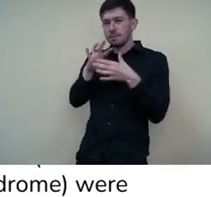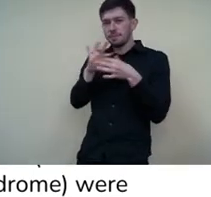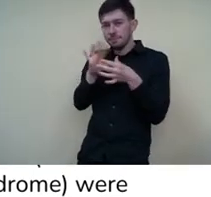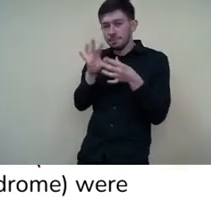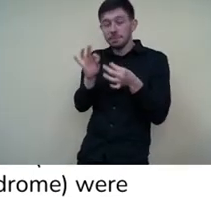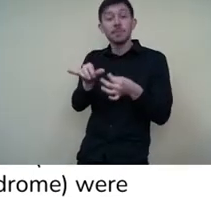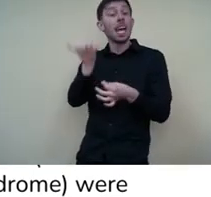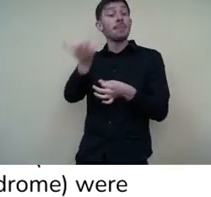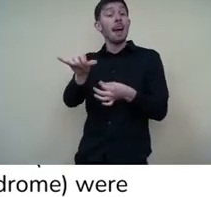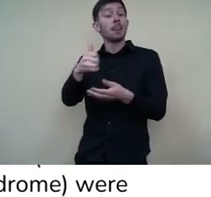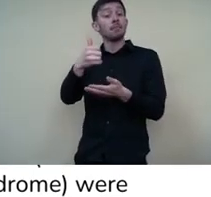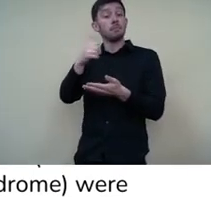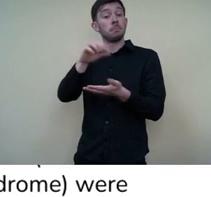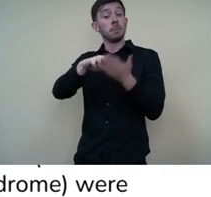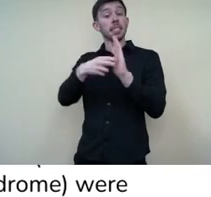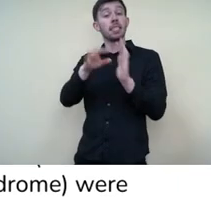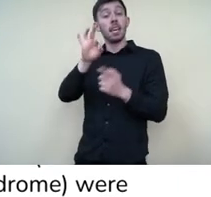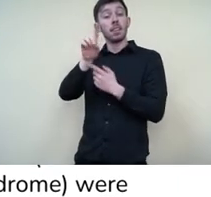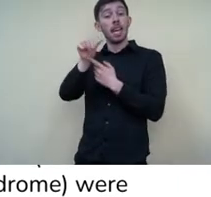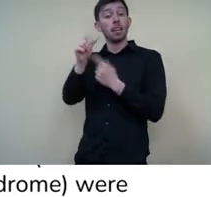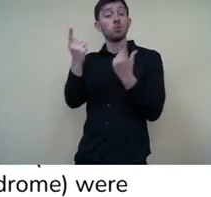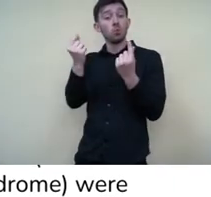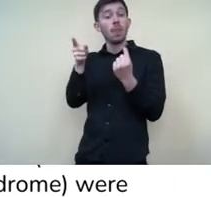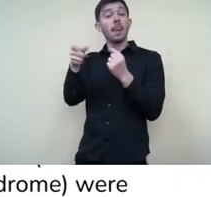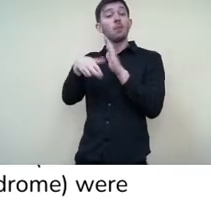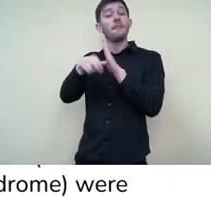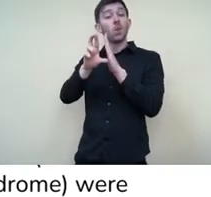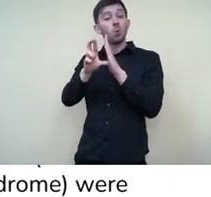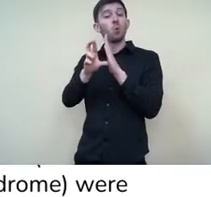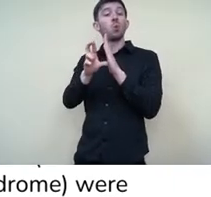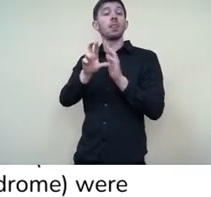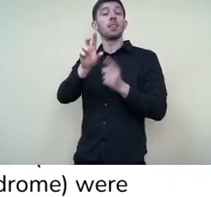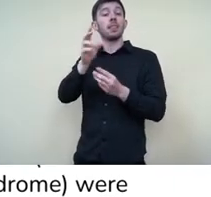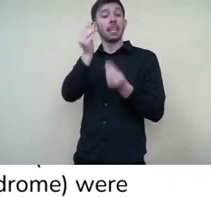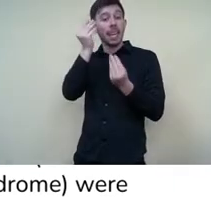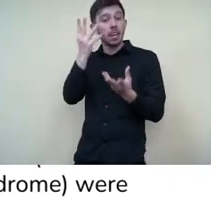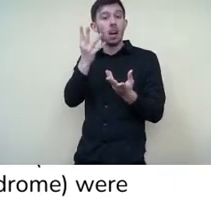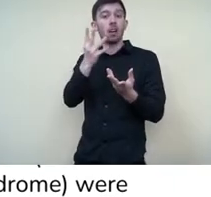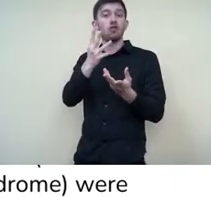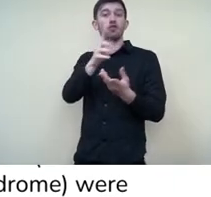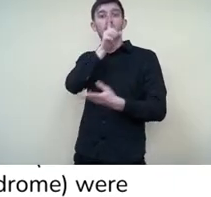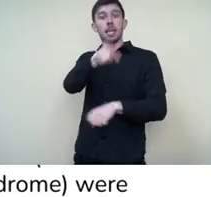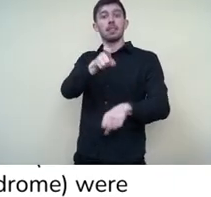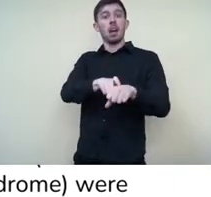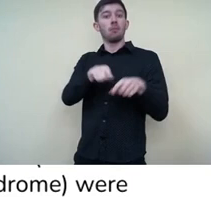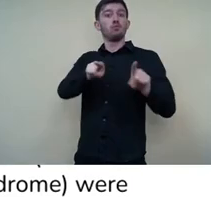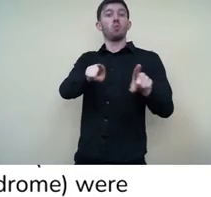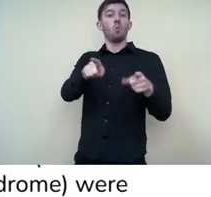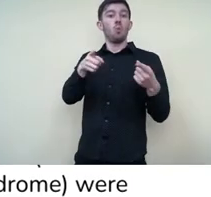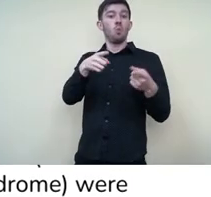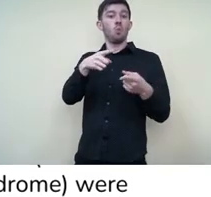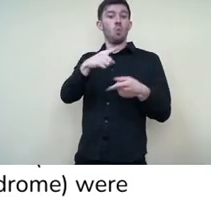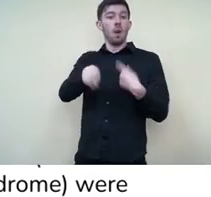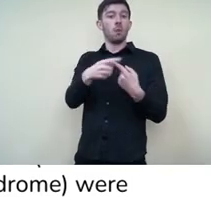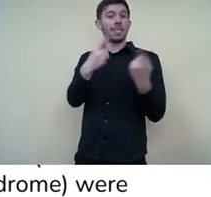this enabled the FDA to do is to review the clinical trial data as it was happening in real time. And Dr. Garcia-Sacchi will also